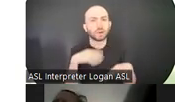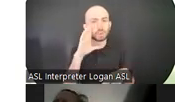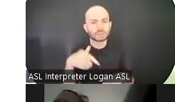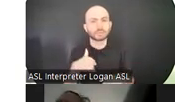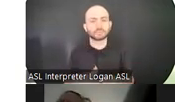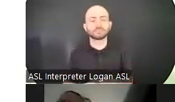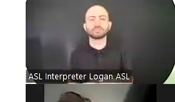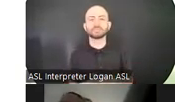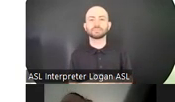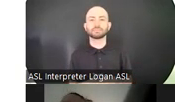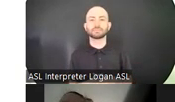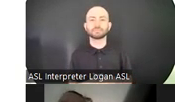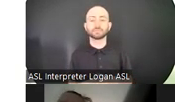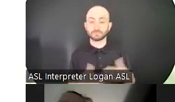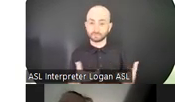Okay.